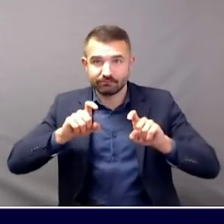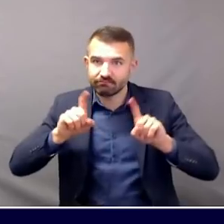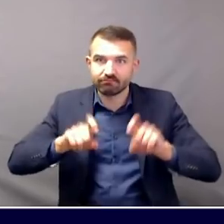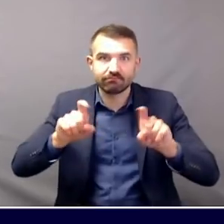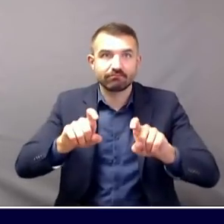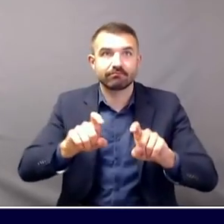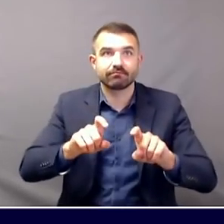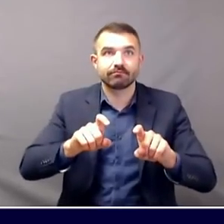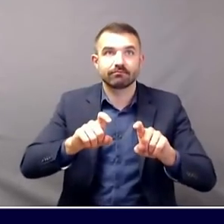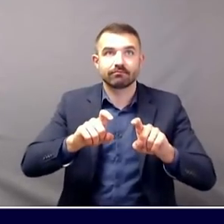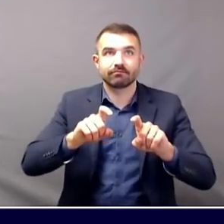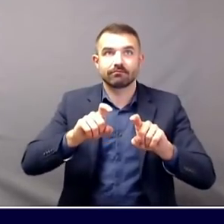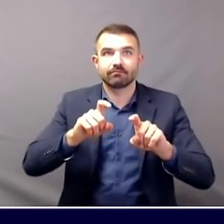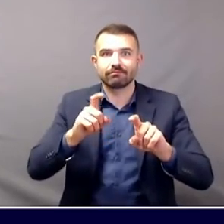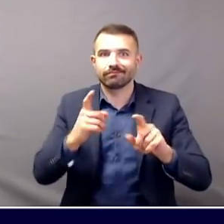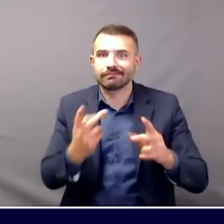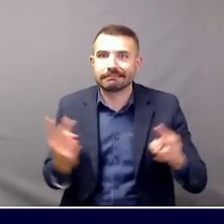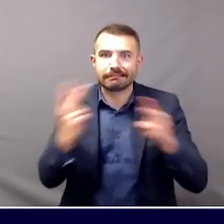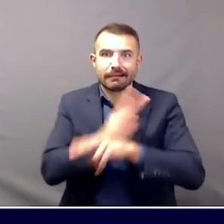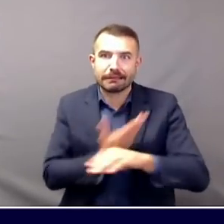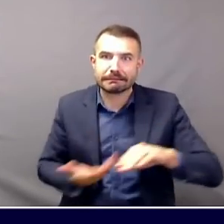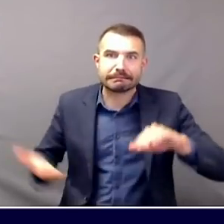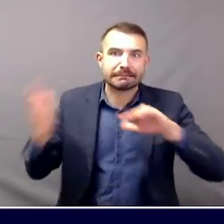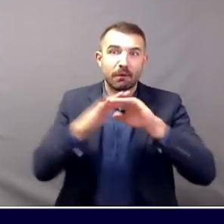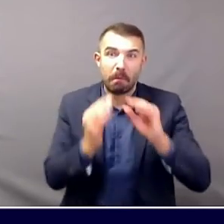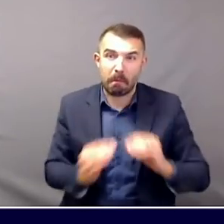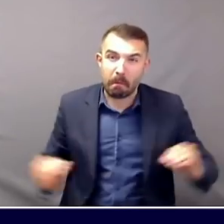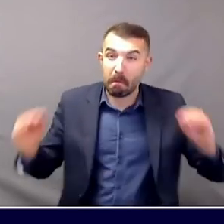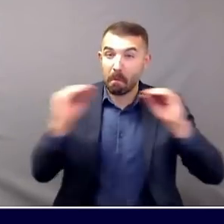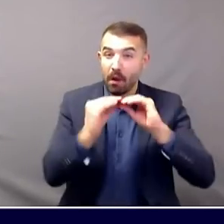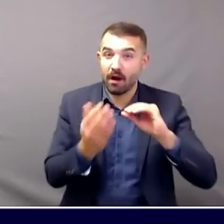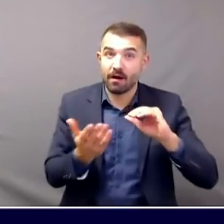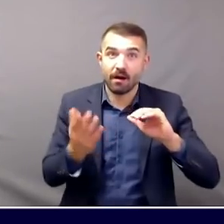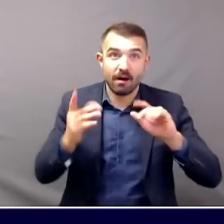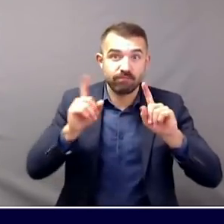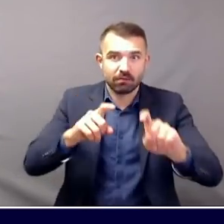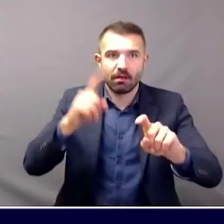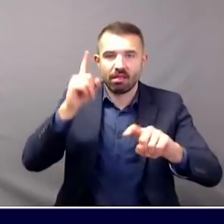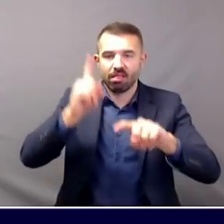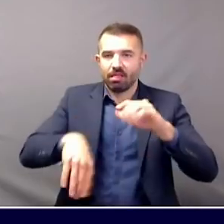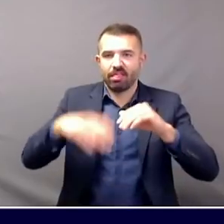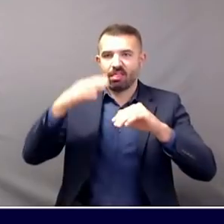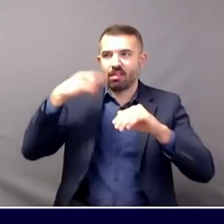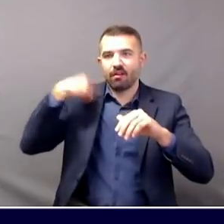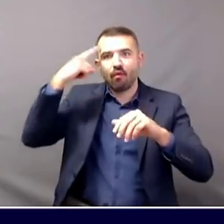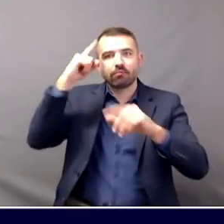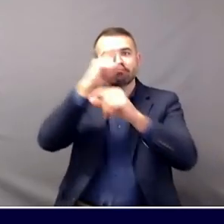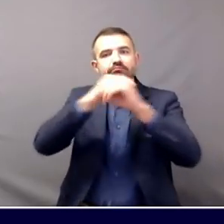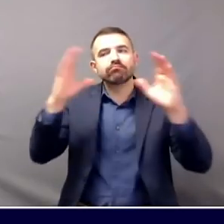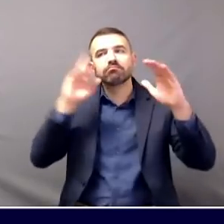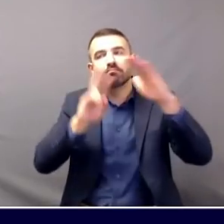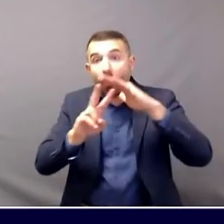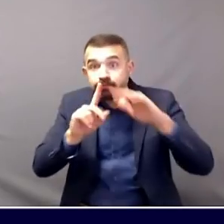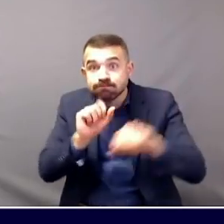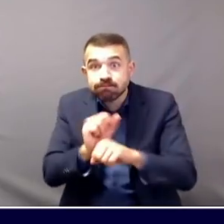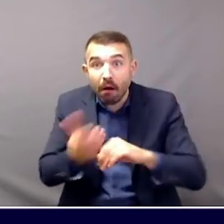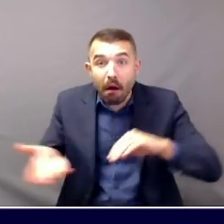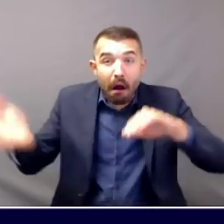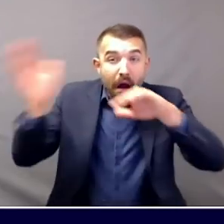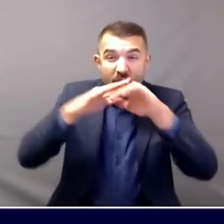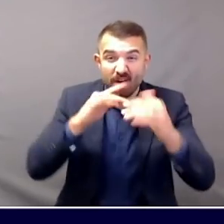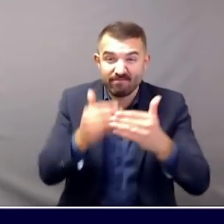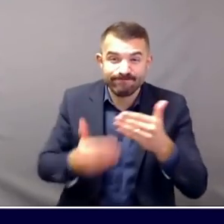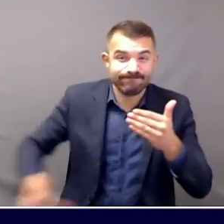new tool will help us hopefully slow the spread of COVID-19 in Maine. With that, I'll turn it back over to Dr. Shah for questions. Great. Thanks,